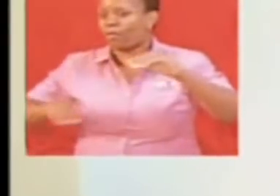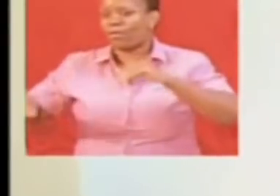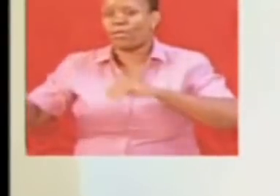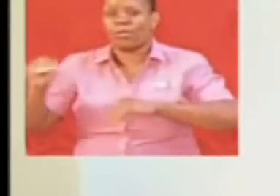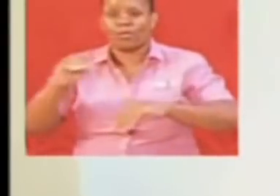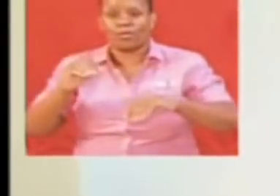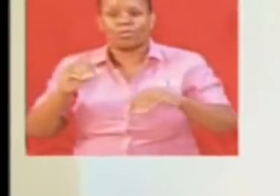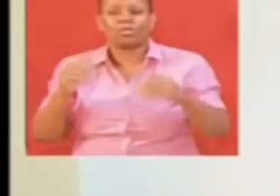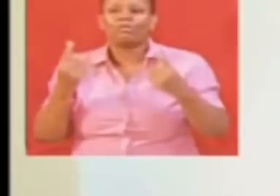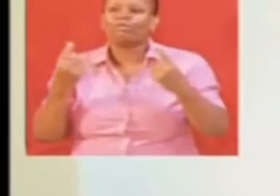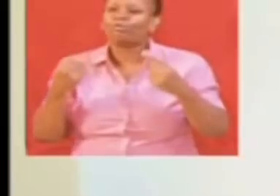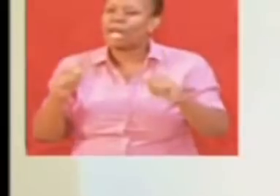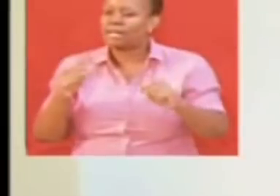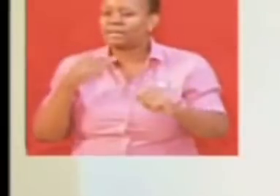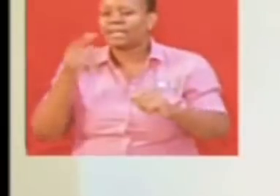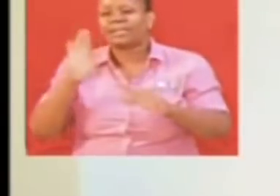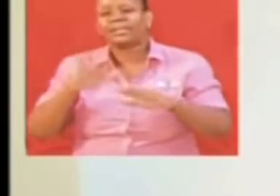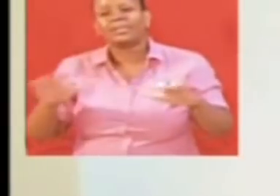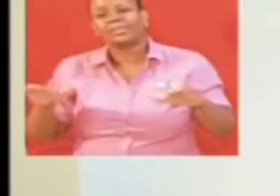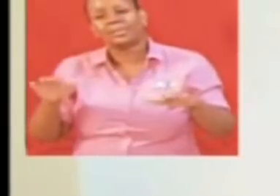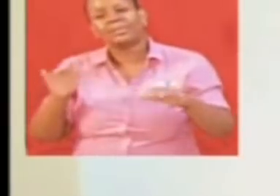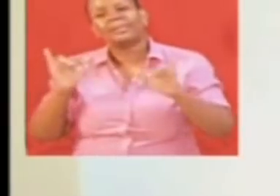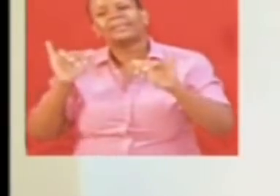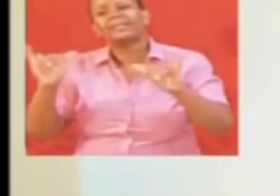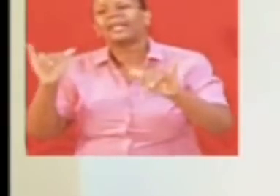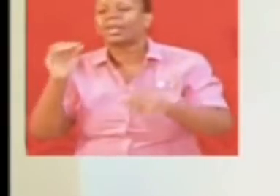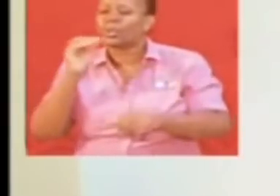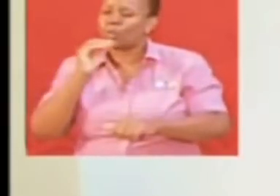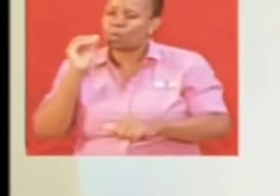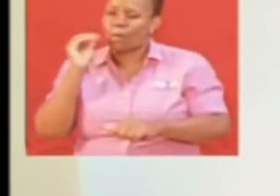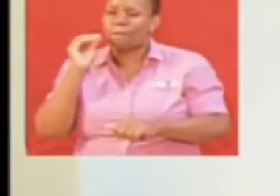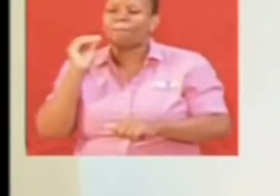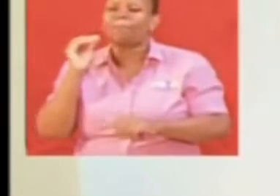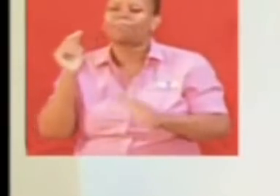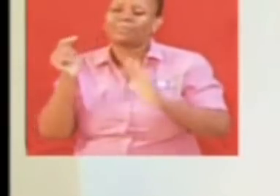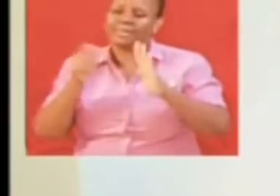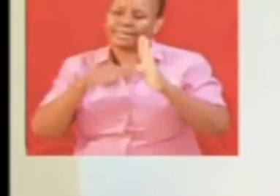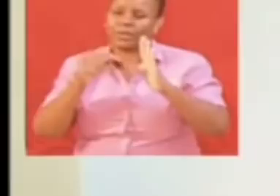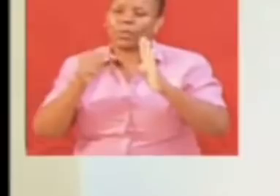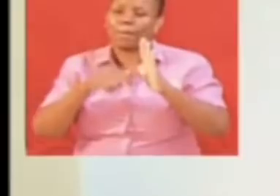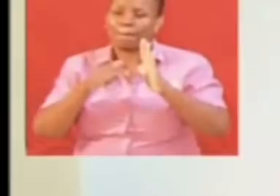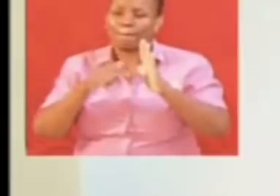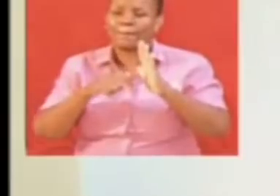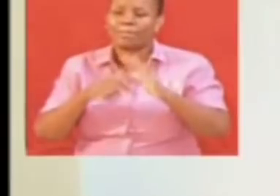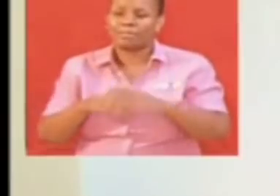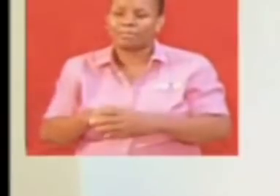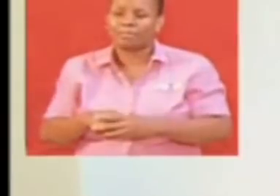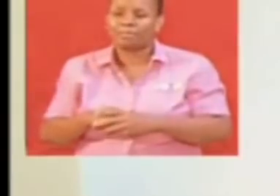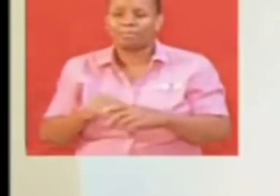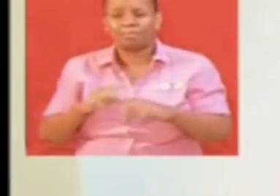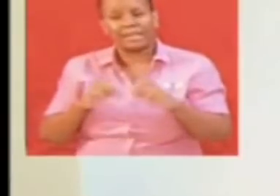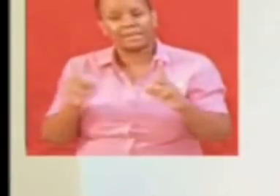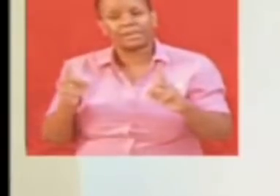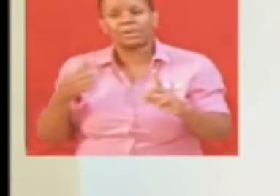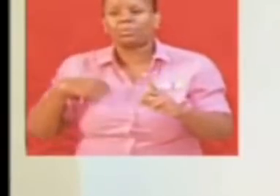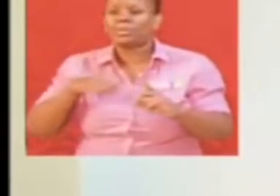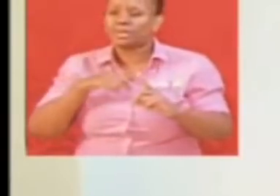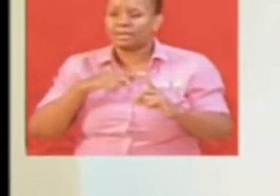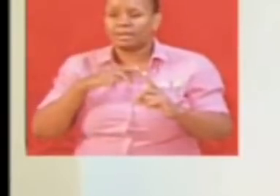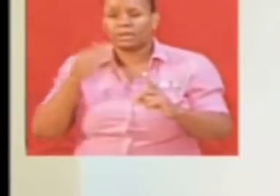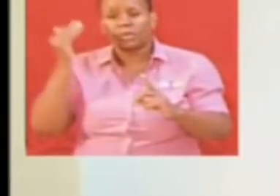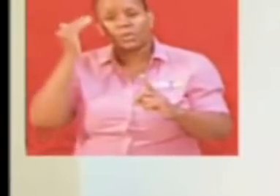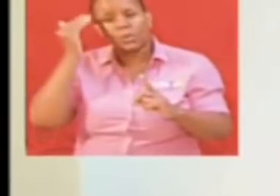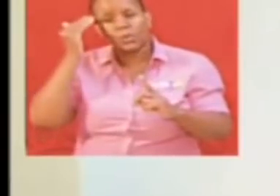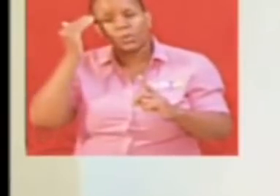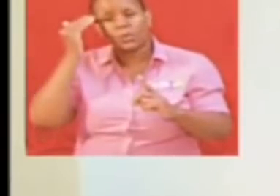but there's one small reality that we are having to come to grips with. It does not sound exciting, but it